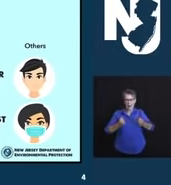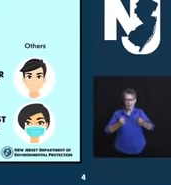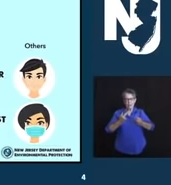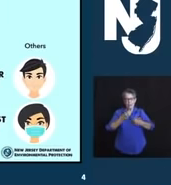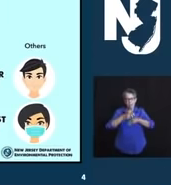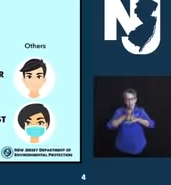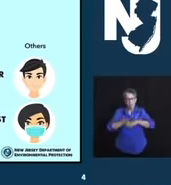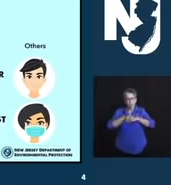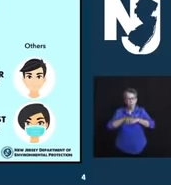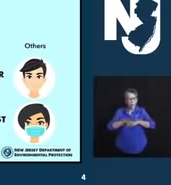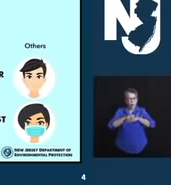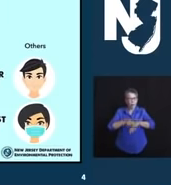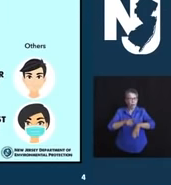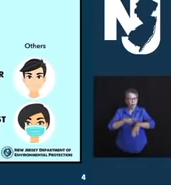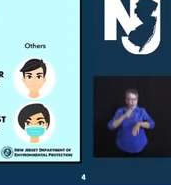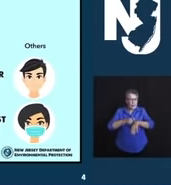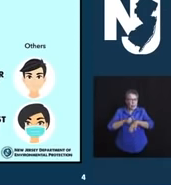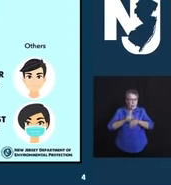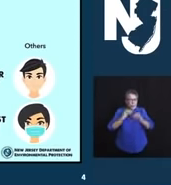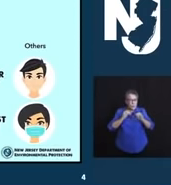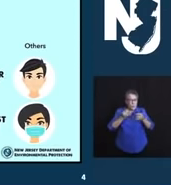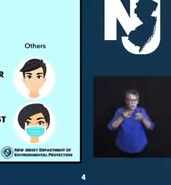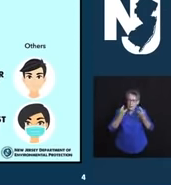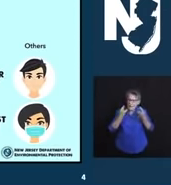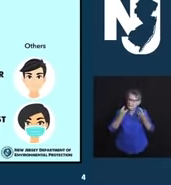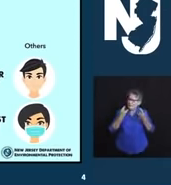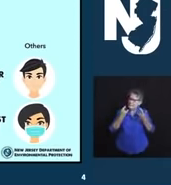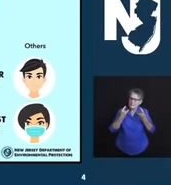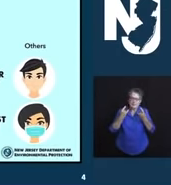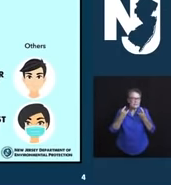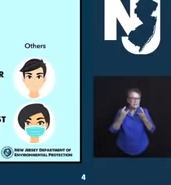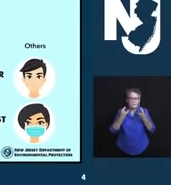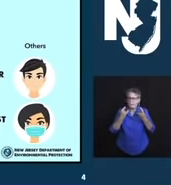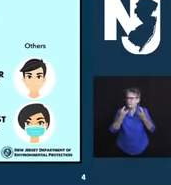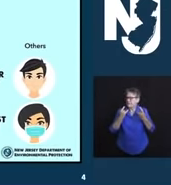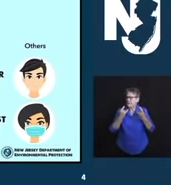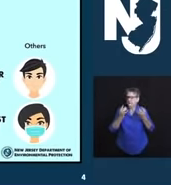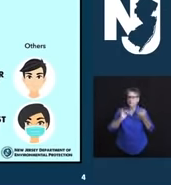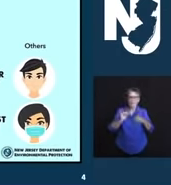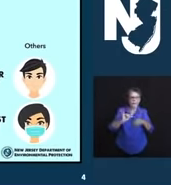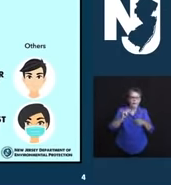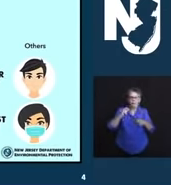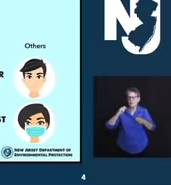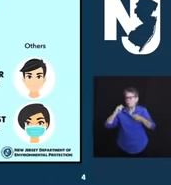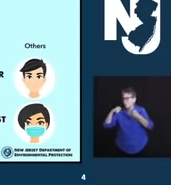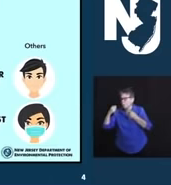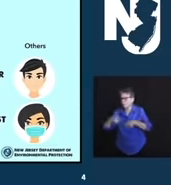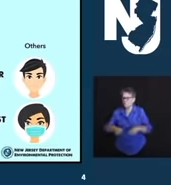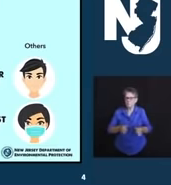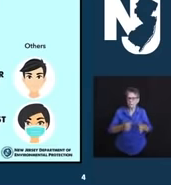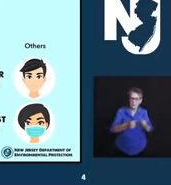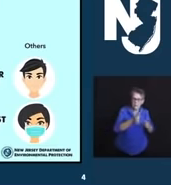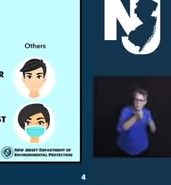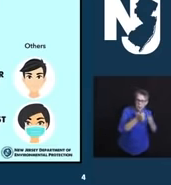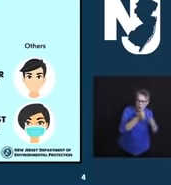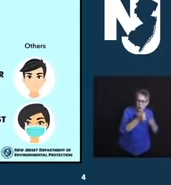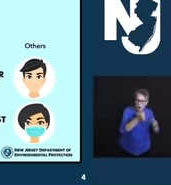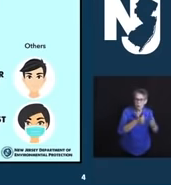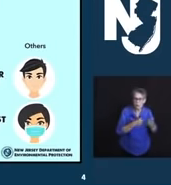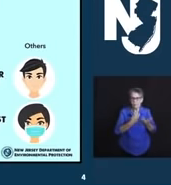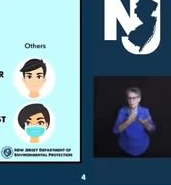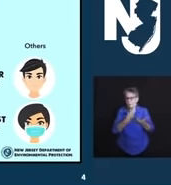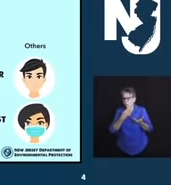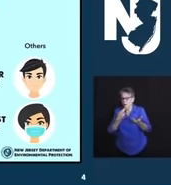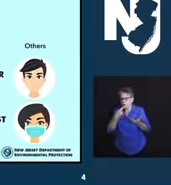such as gyms and bars and restaurants, remain the most dangerous in terms of transmission. We will get there. As I've said